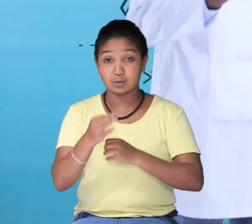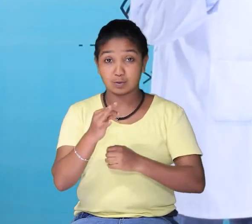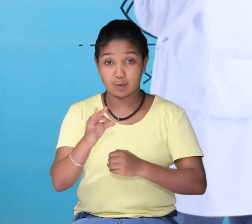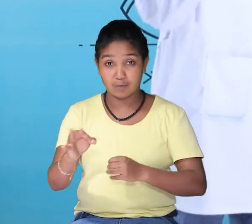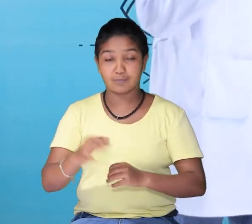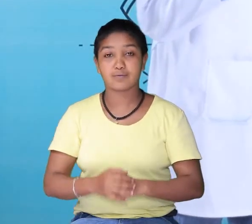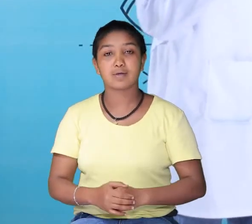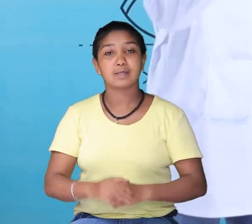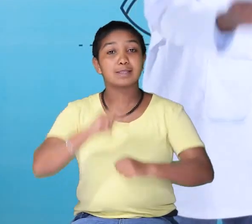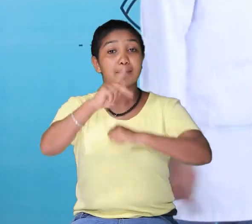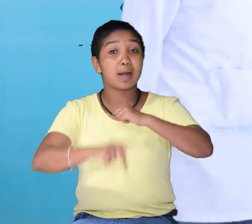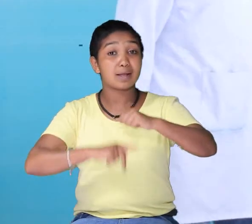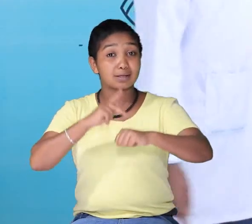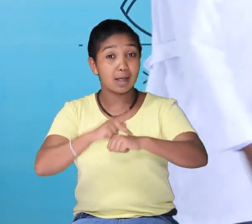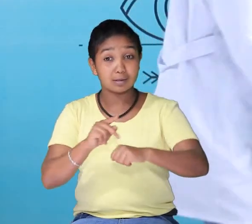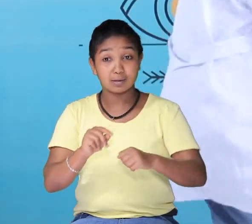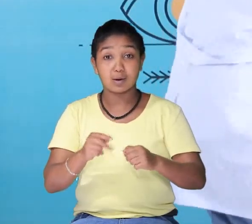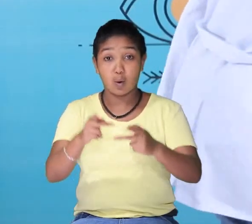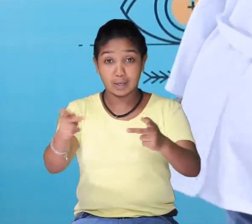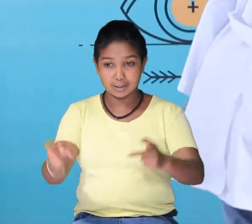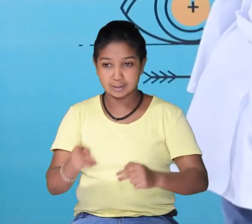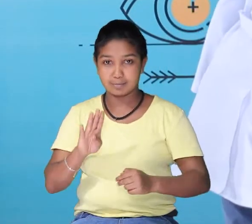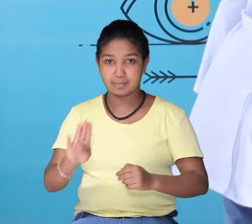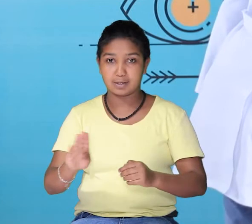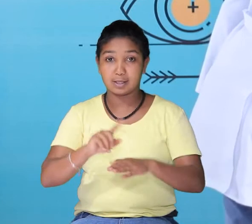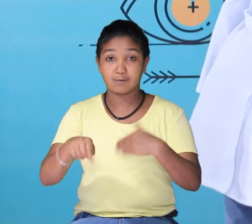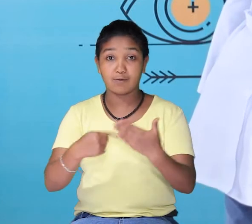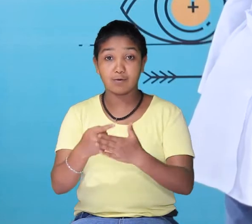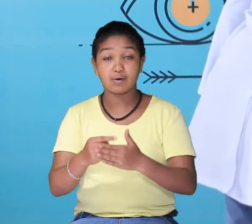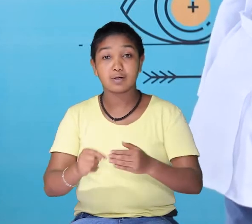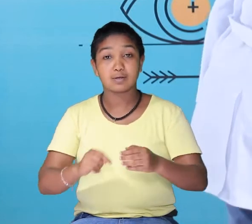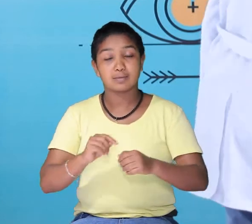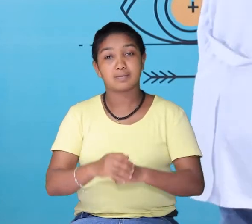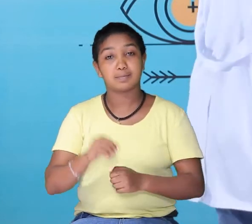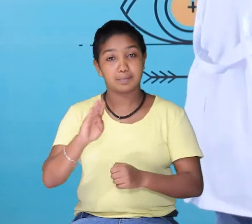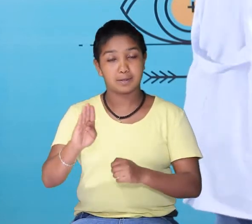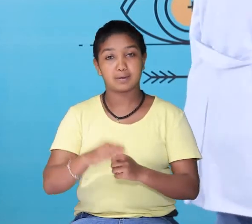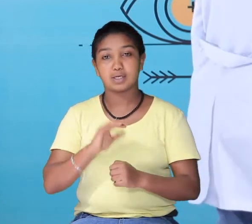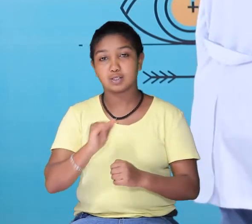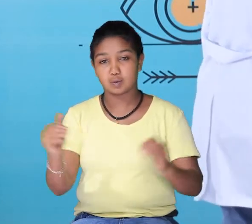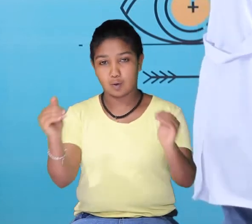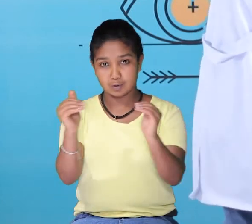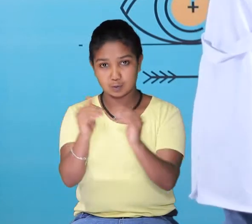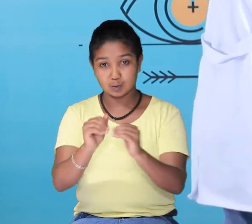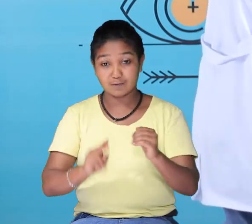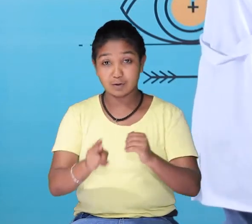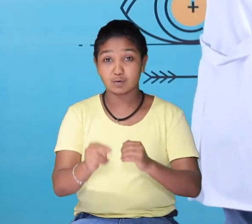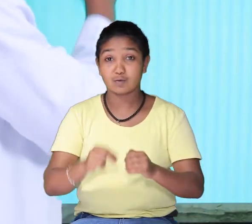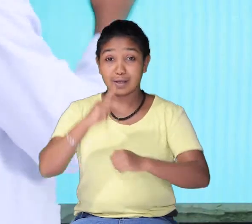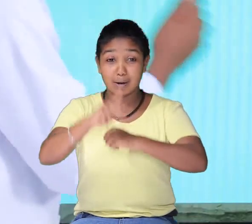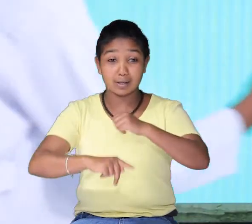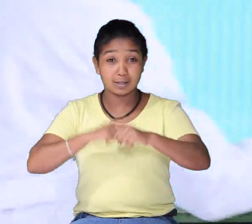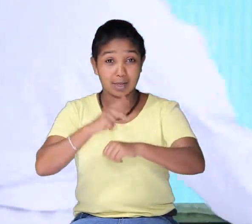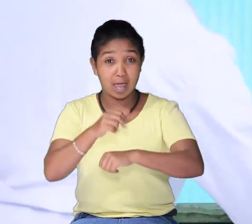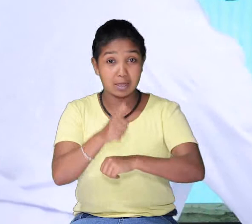velocity of the planet at location B. Therefore, the velocity of the planet at location B is equals to the velocity of the planet at